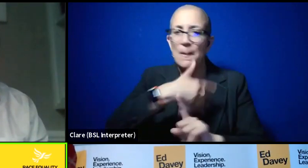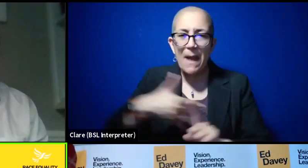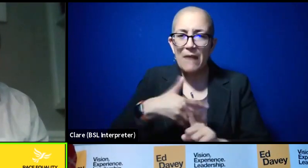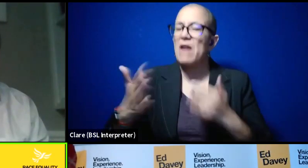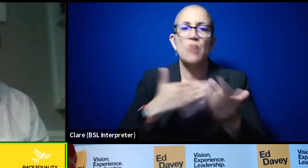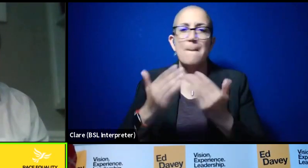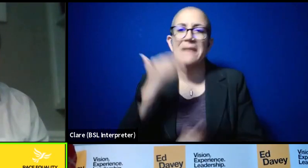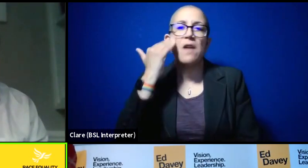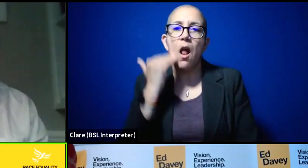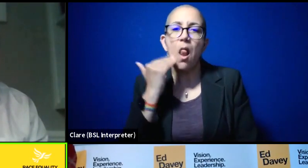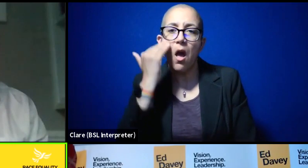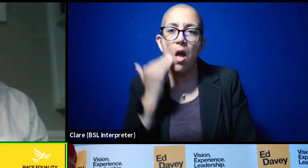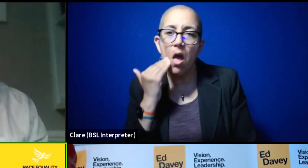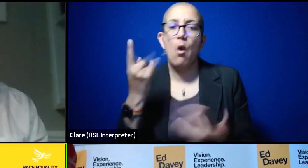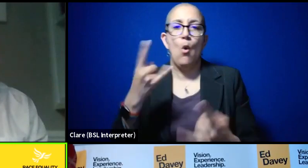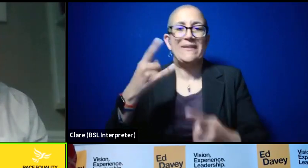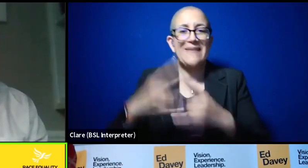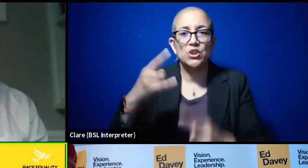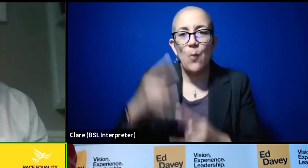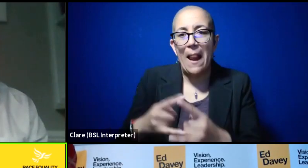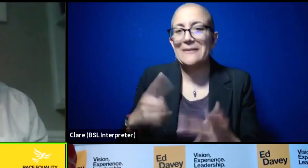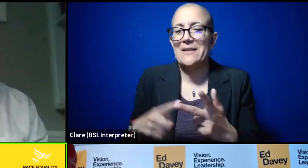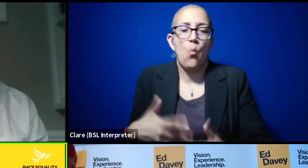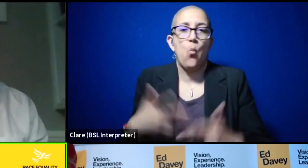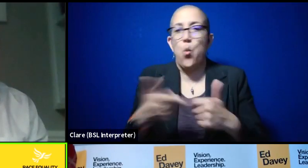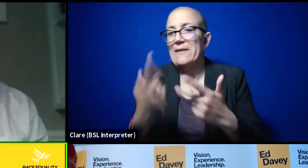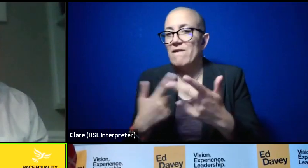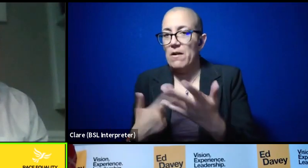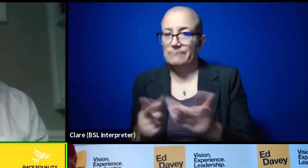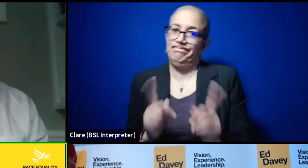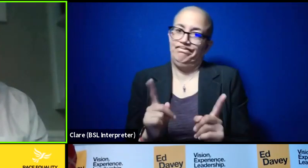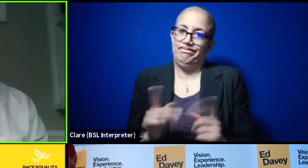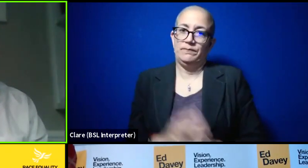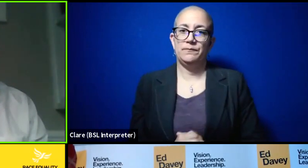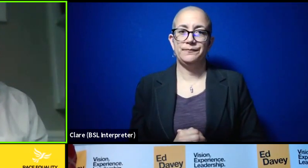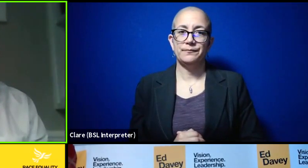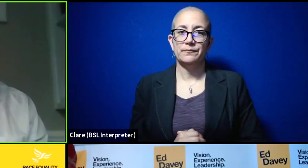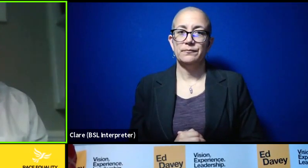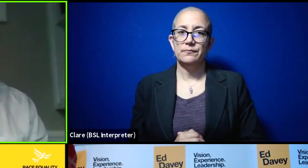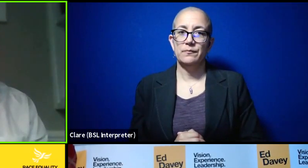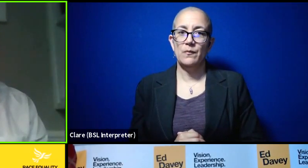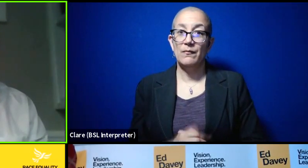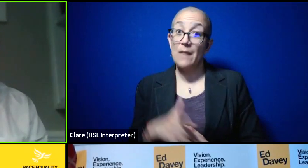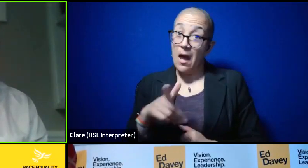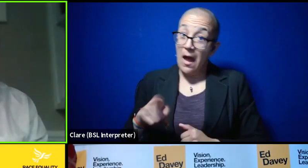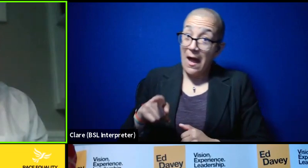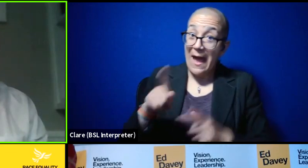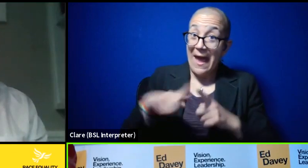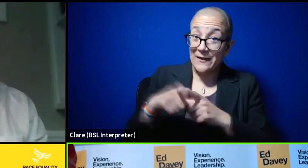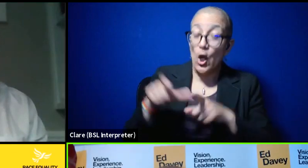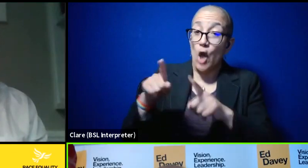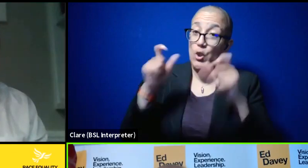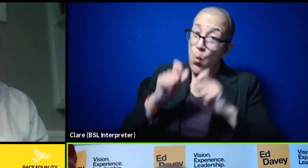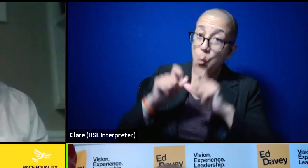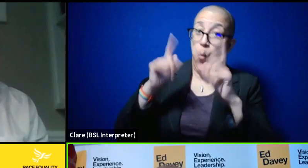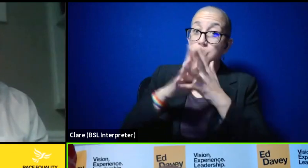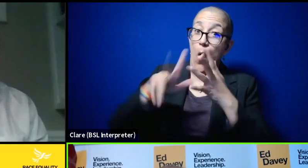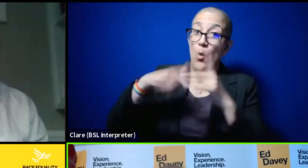their skin, sexuality, or anything else. Can we call you woke and proud, Ed? Yes, of